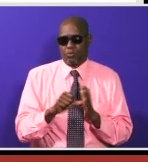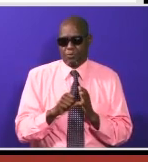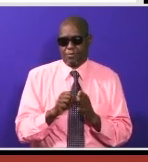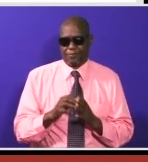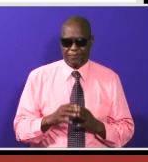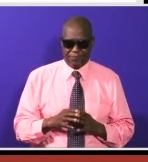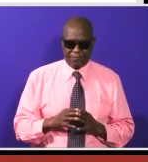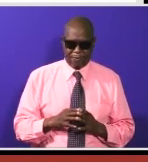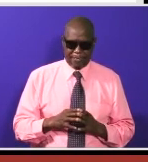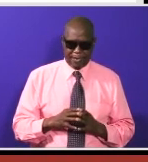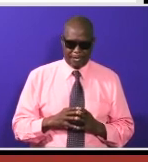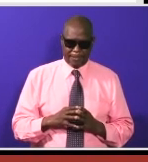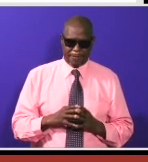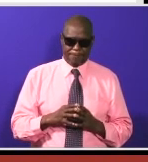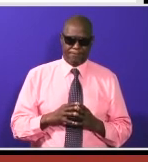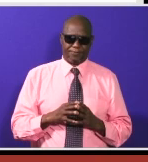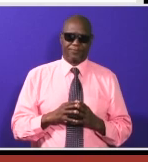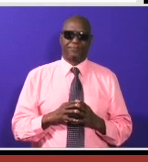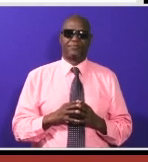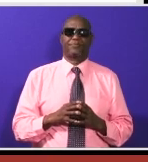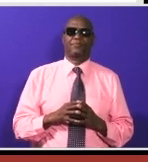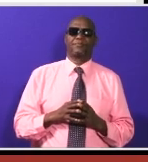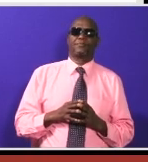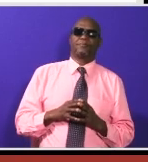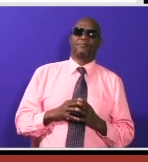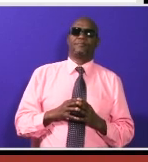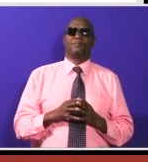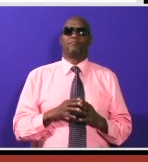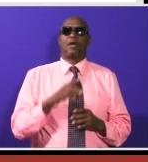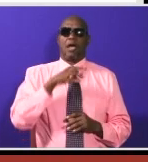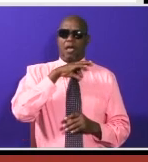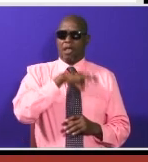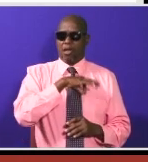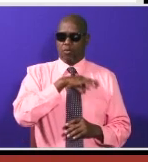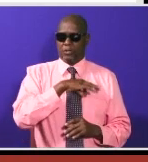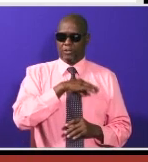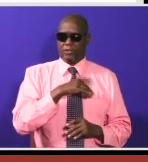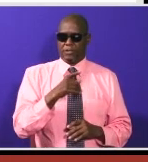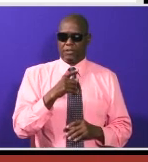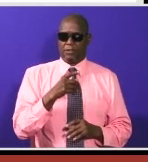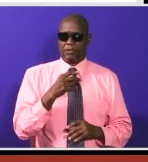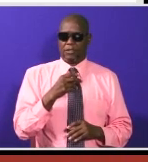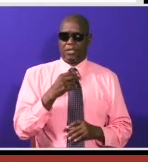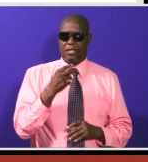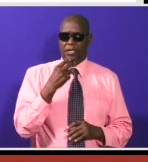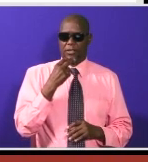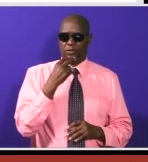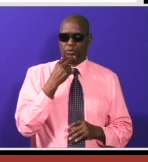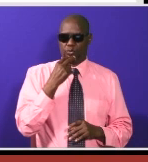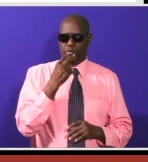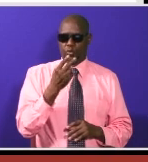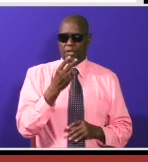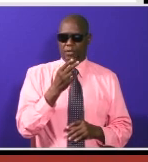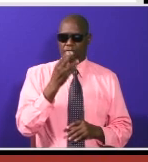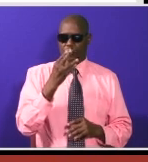happens. Mm-hmm. Yeah, yeah. A study by SRC on allowances revealed that there are up to 247 allowances in the public service. Mm-hmm. I